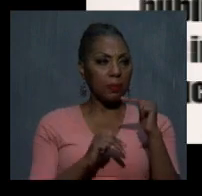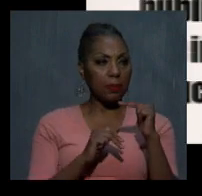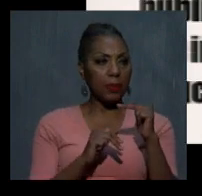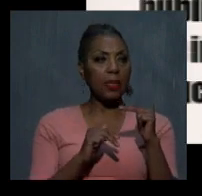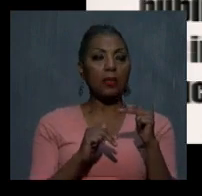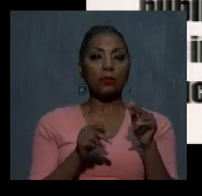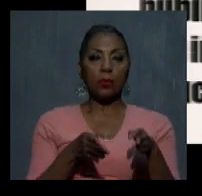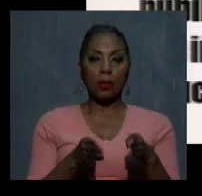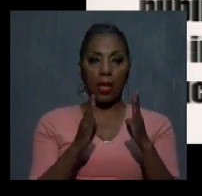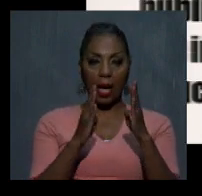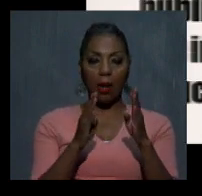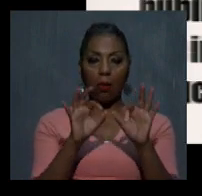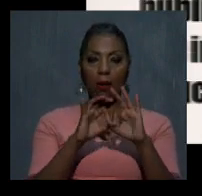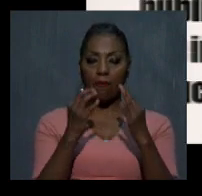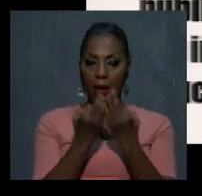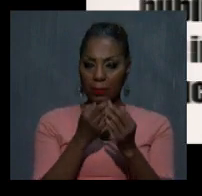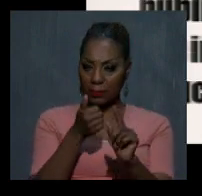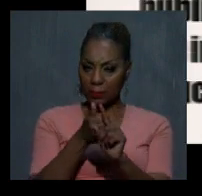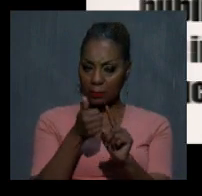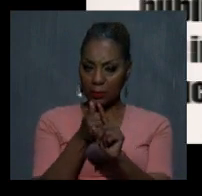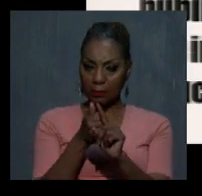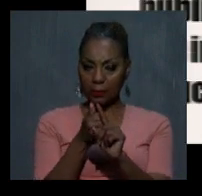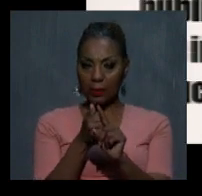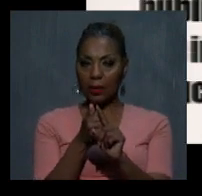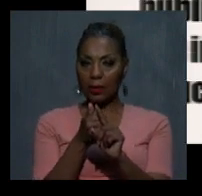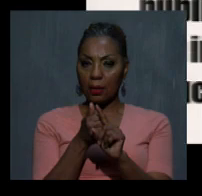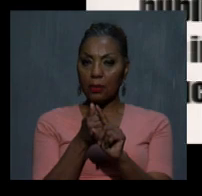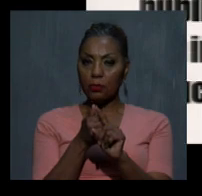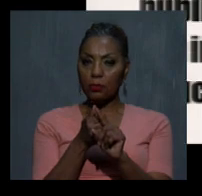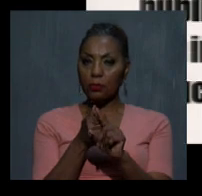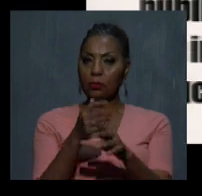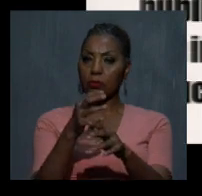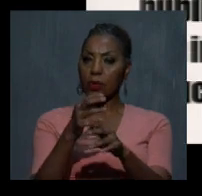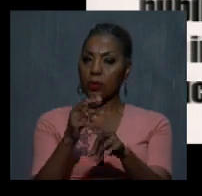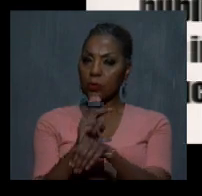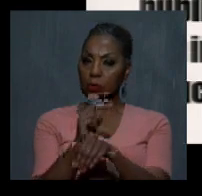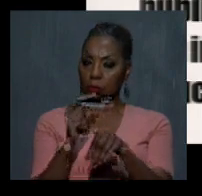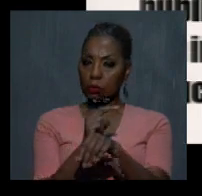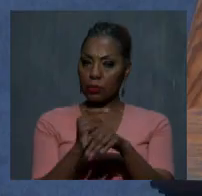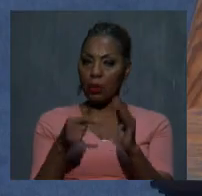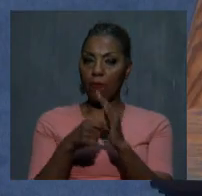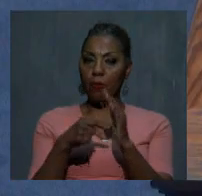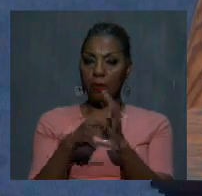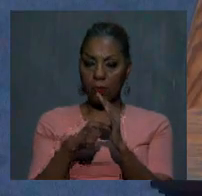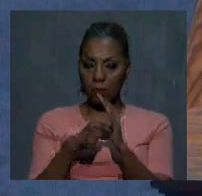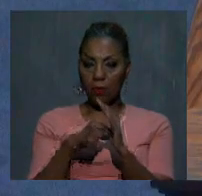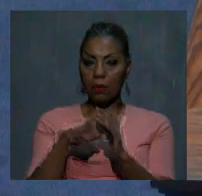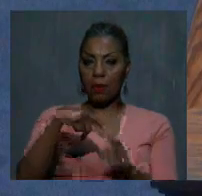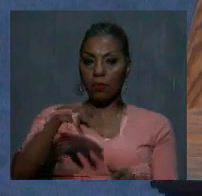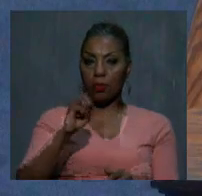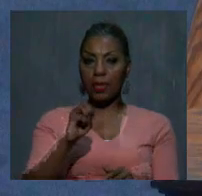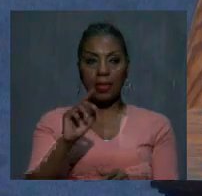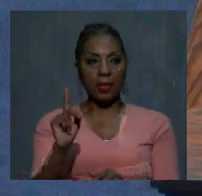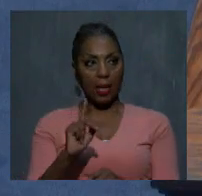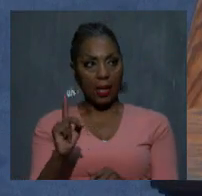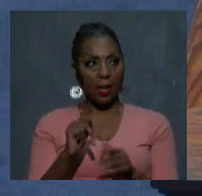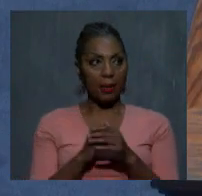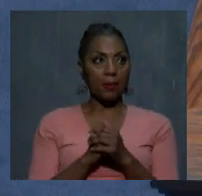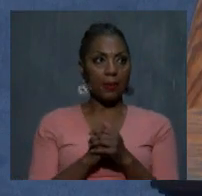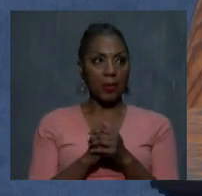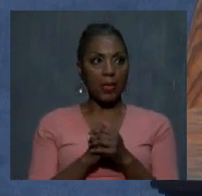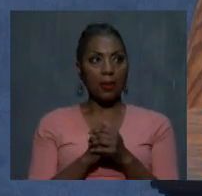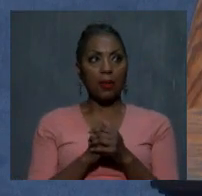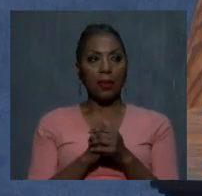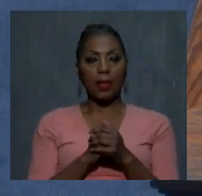to allow families to access affordable pre-K without the burden of